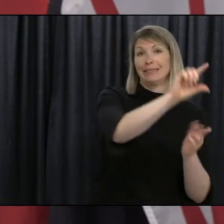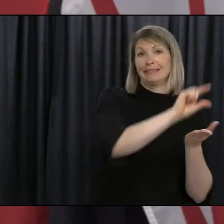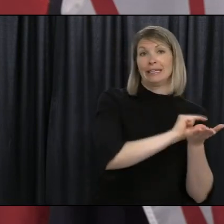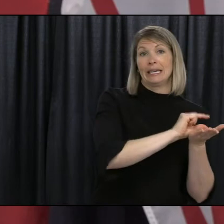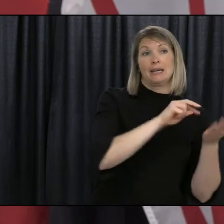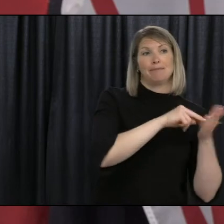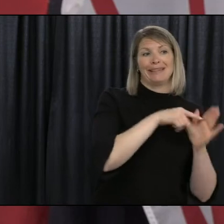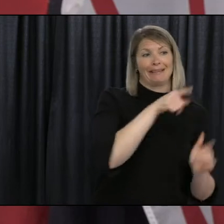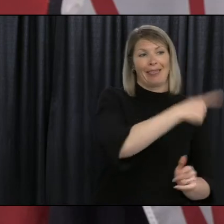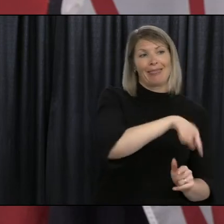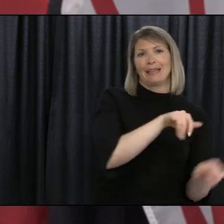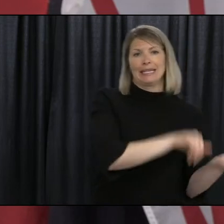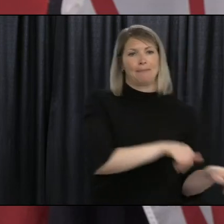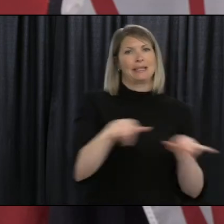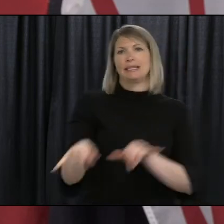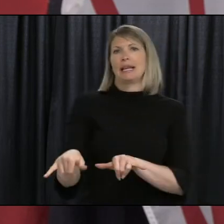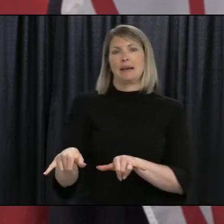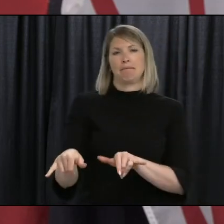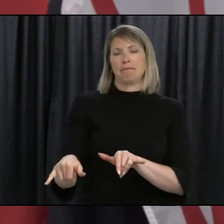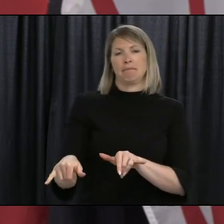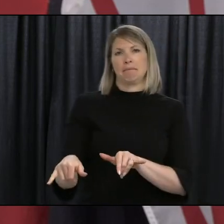here.